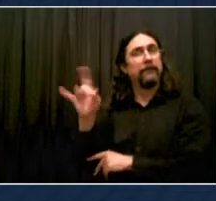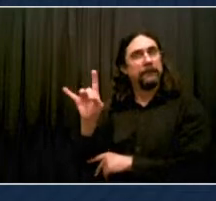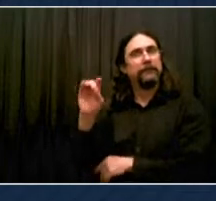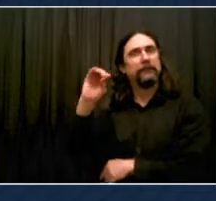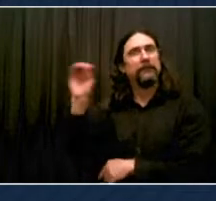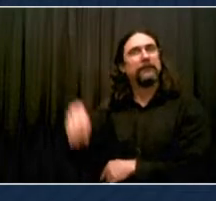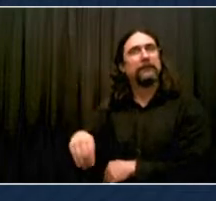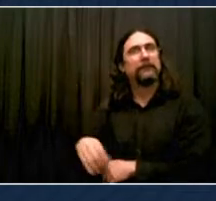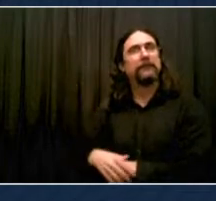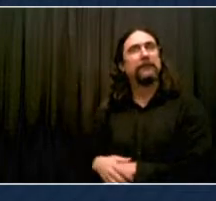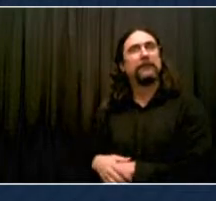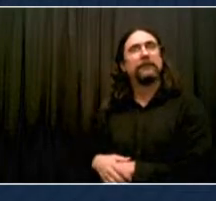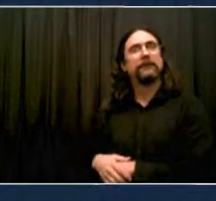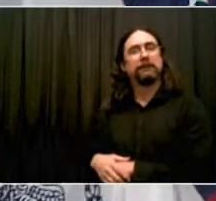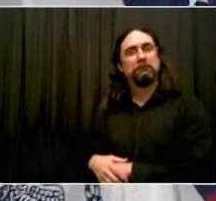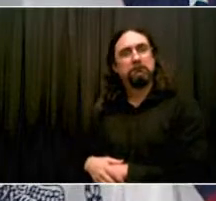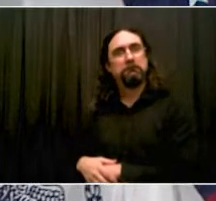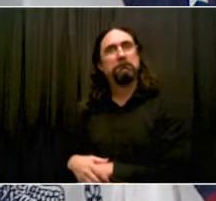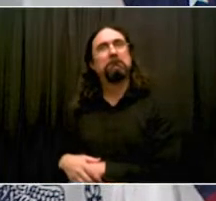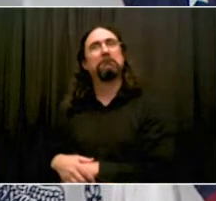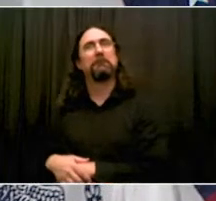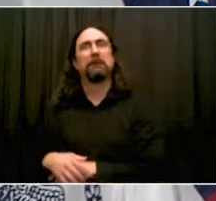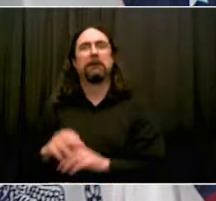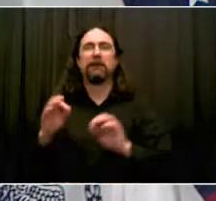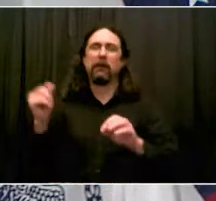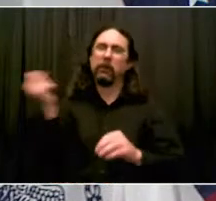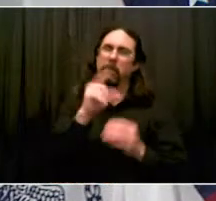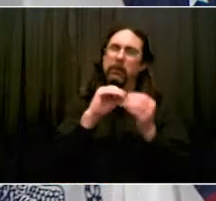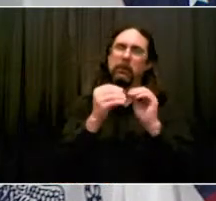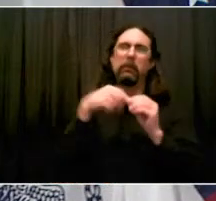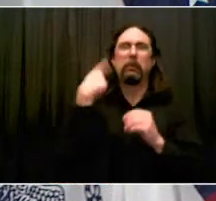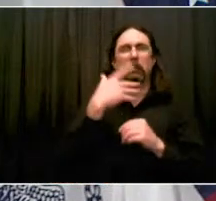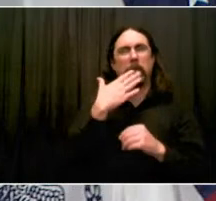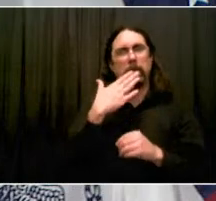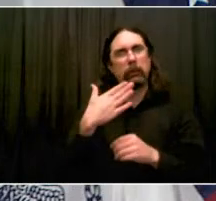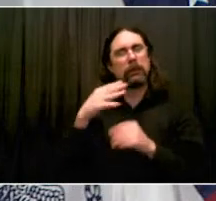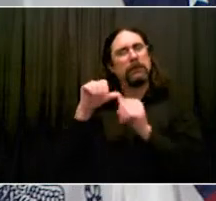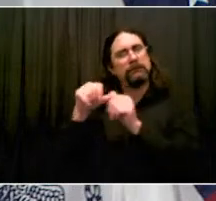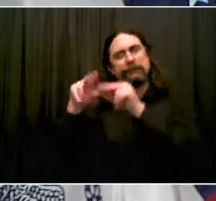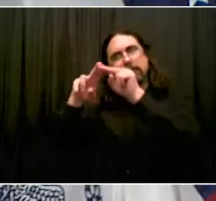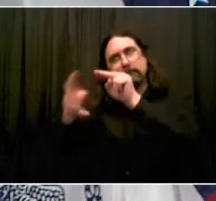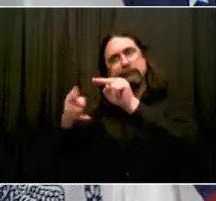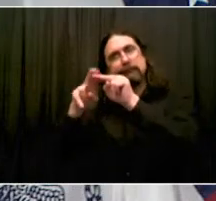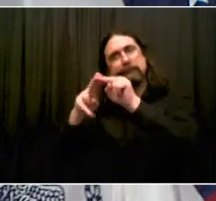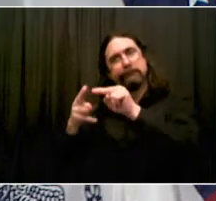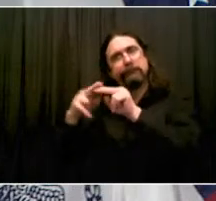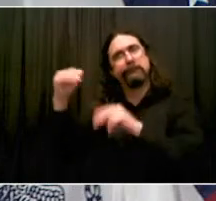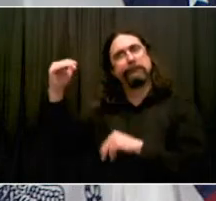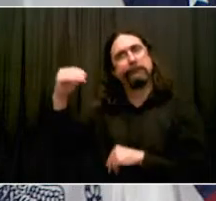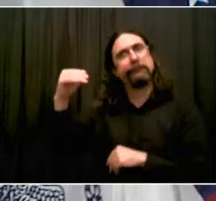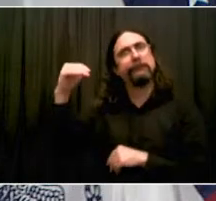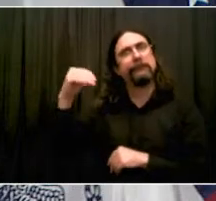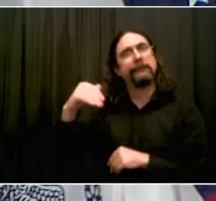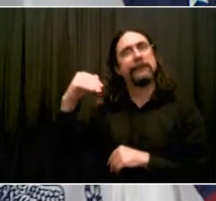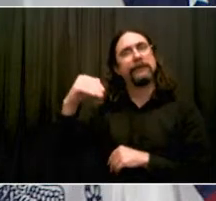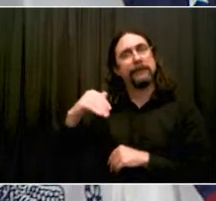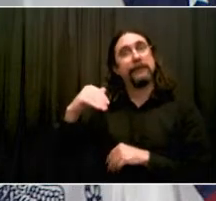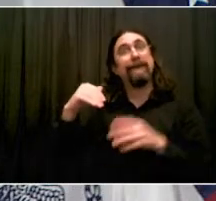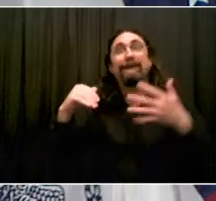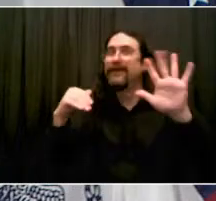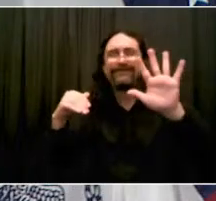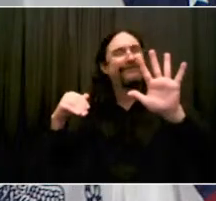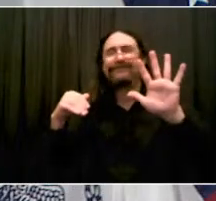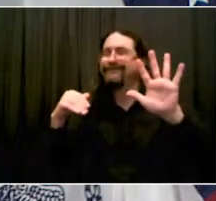3.18% and declining. And I will say, keep it declining, because what is 100% clear is vaccination